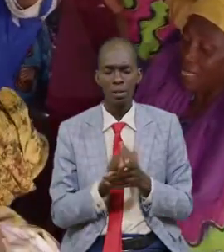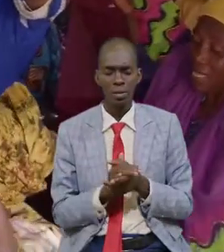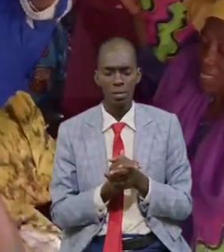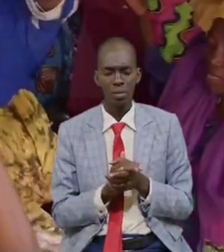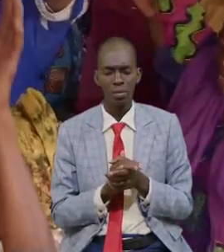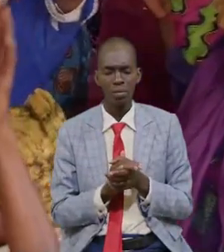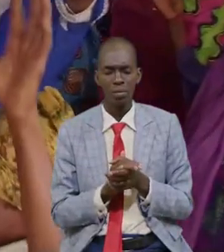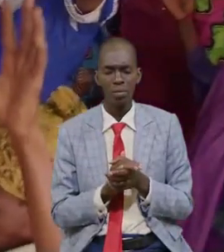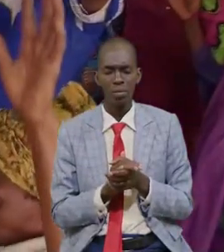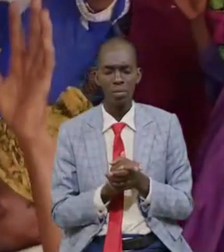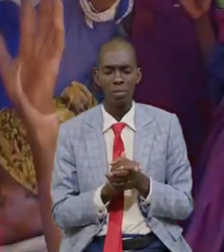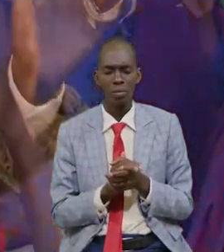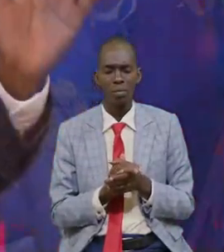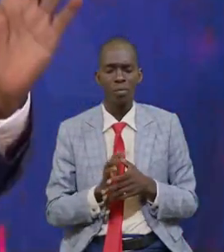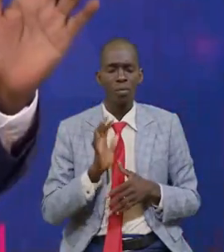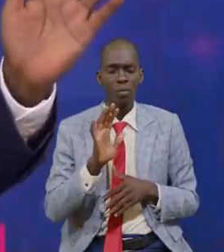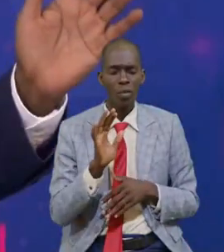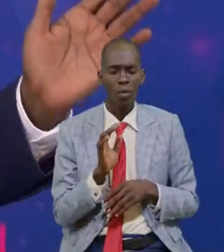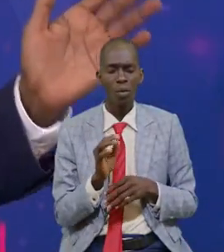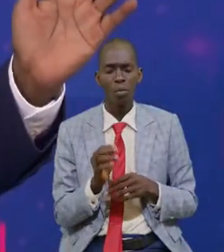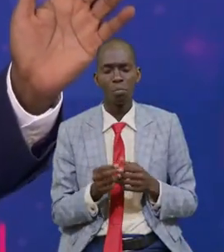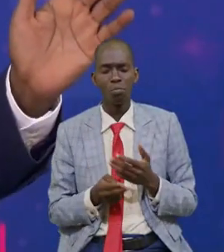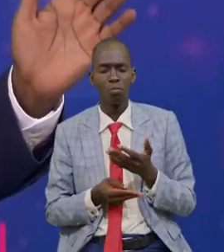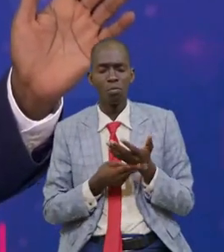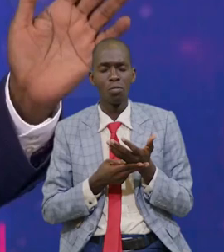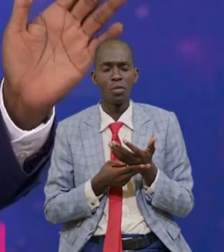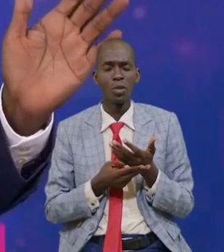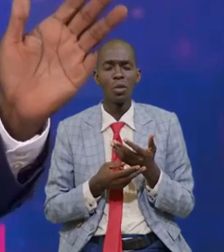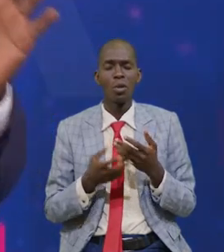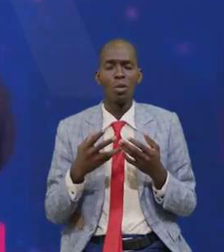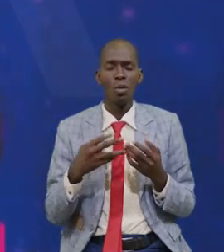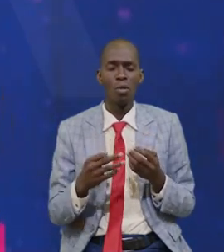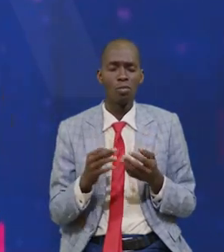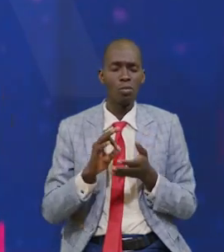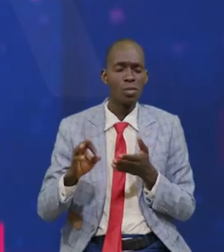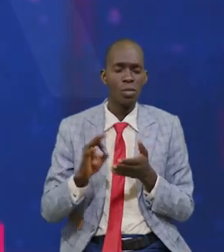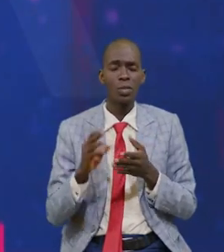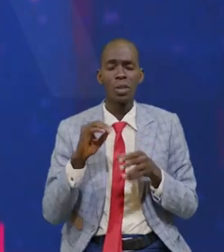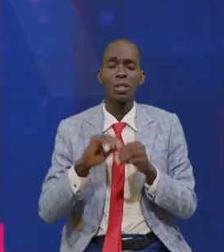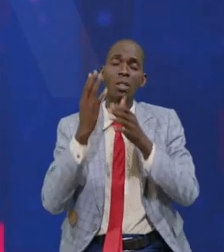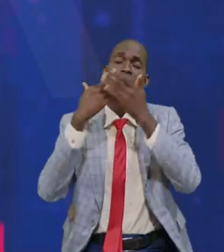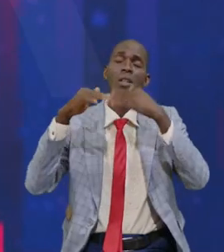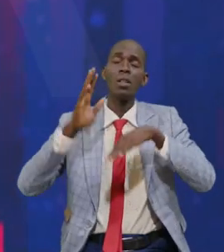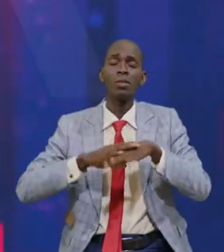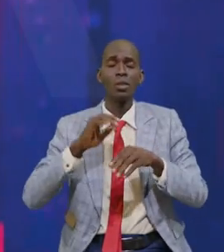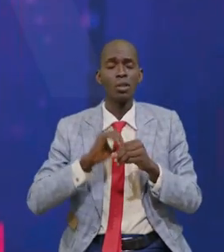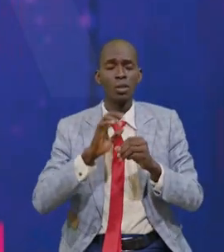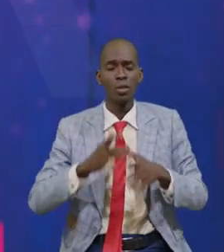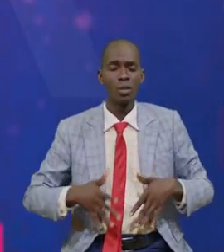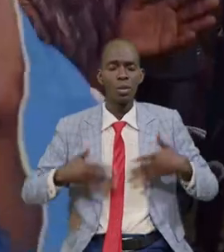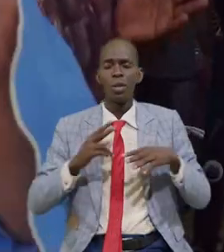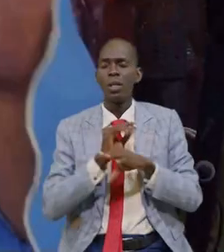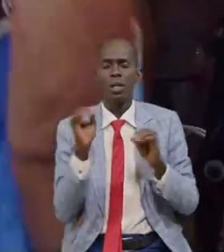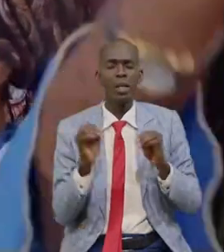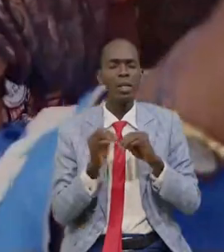Your bank of account of the bank of heaven in your life, no more